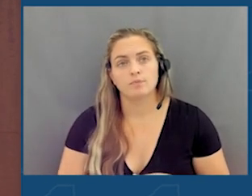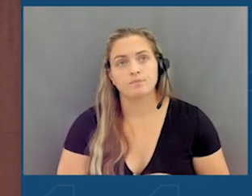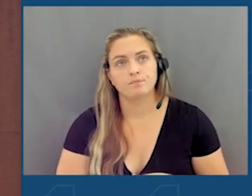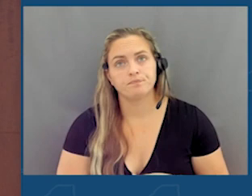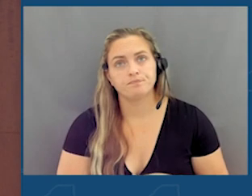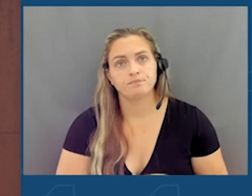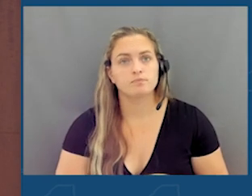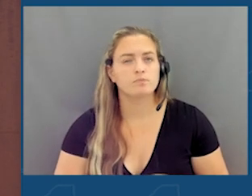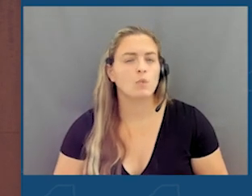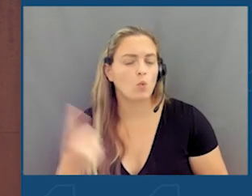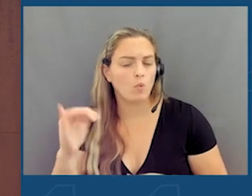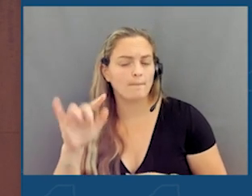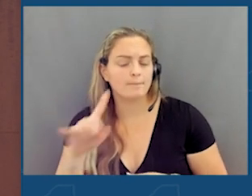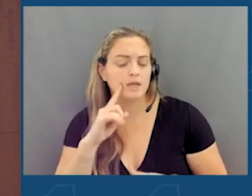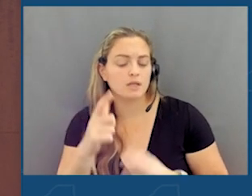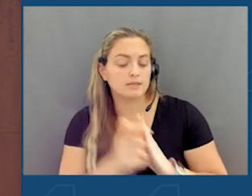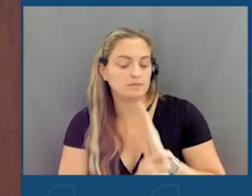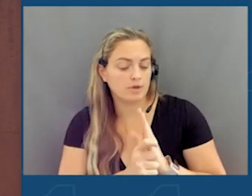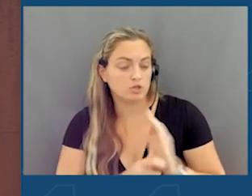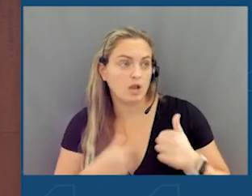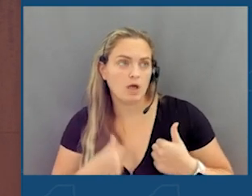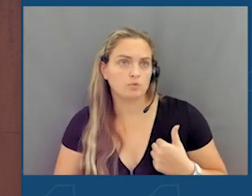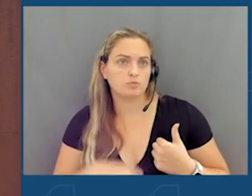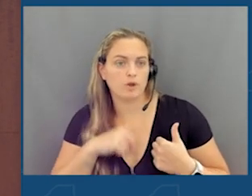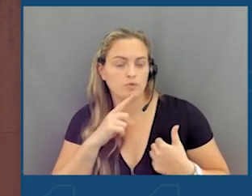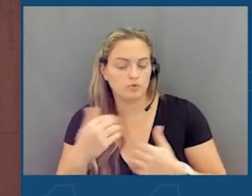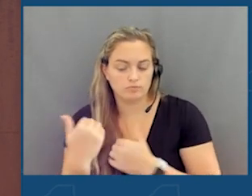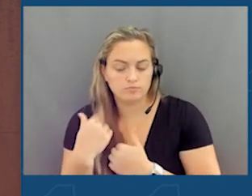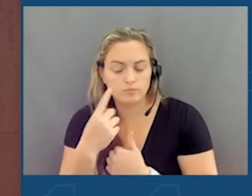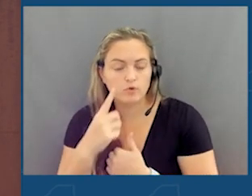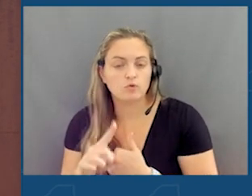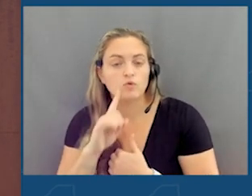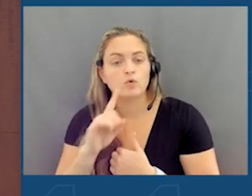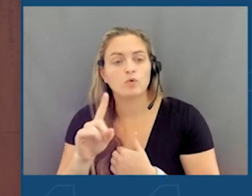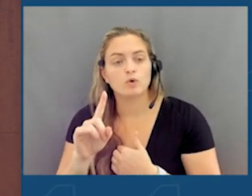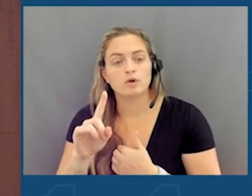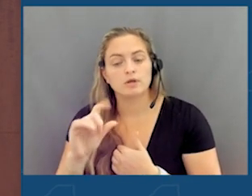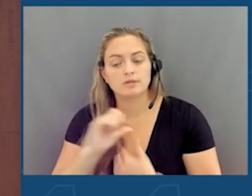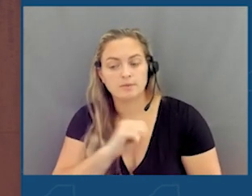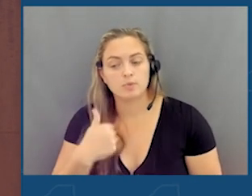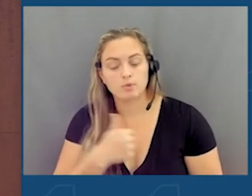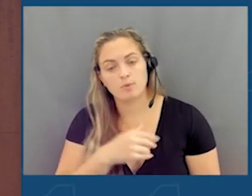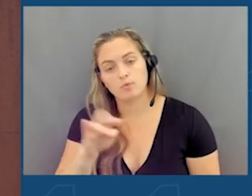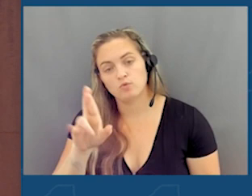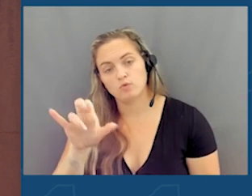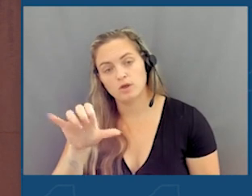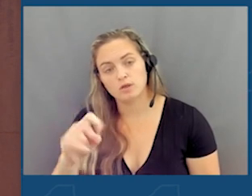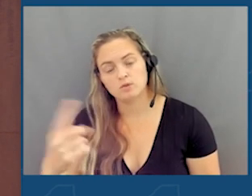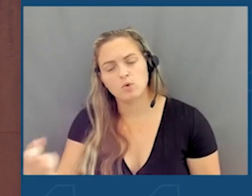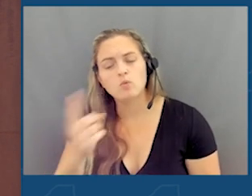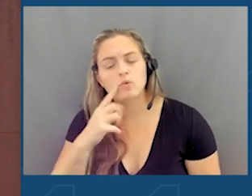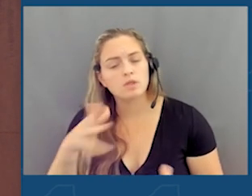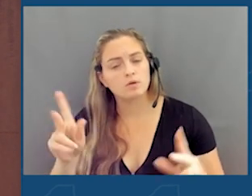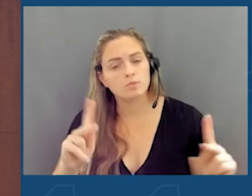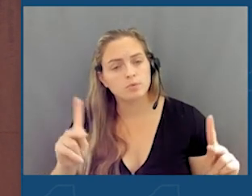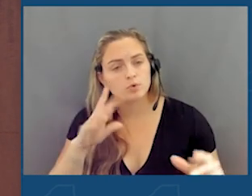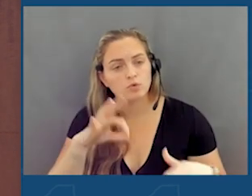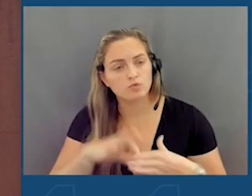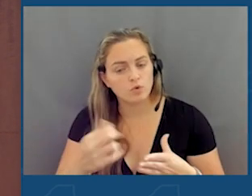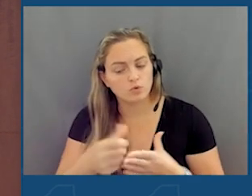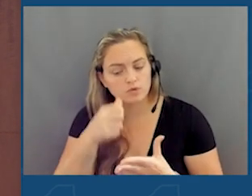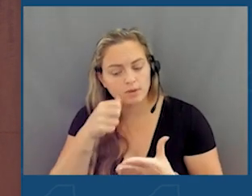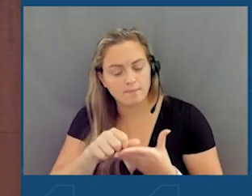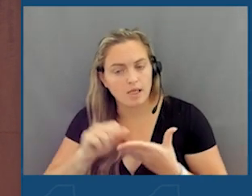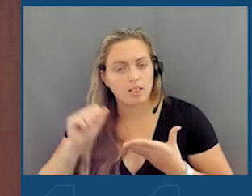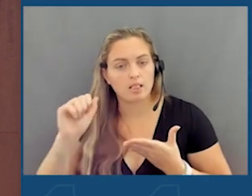the one bill in this package that I was proud to carry together with Assemblymember Reyes was the one that will allow people to vote by mail in